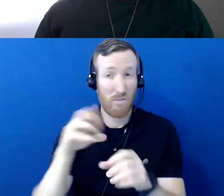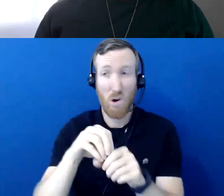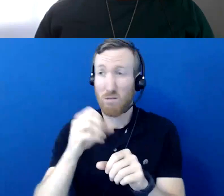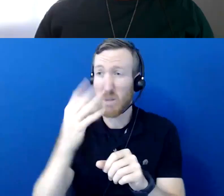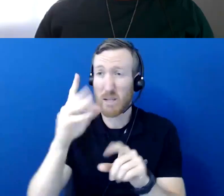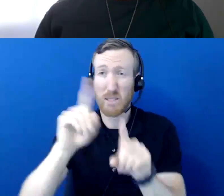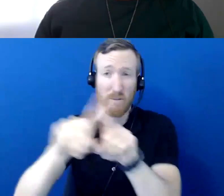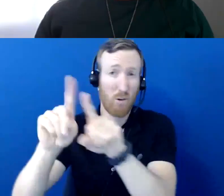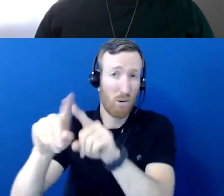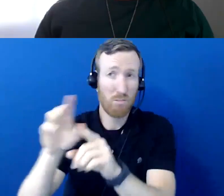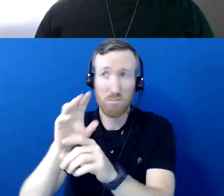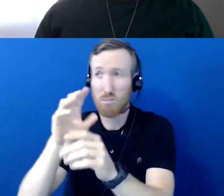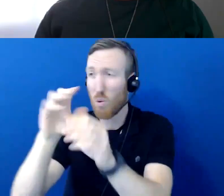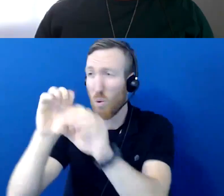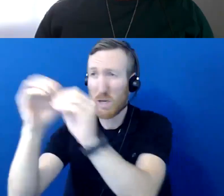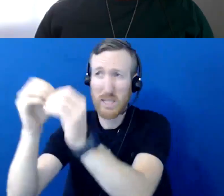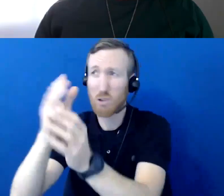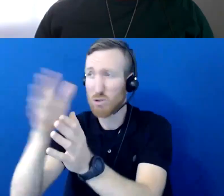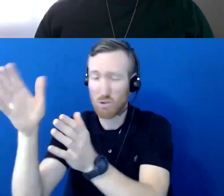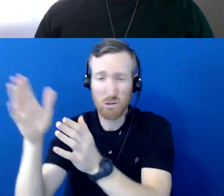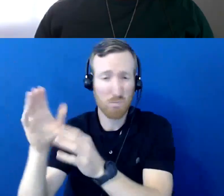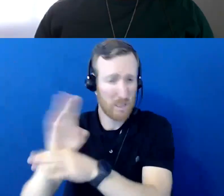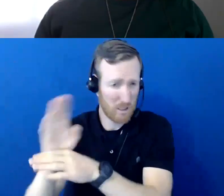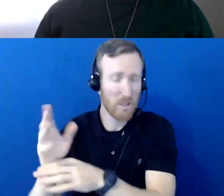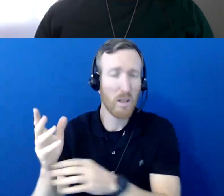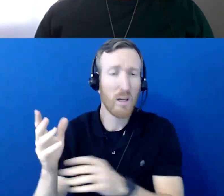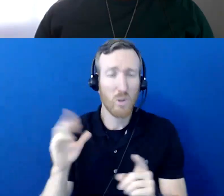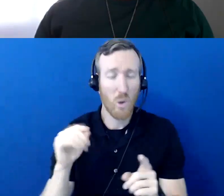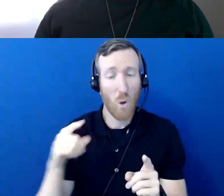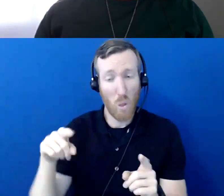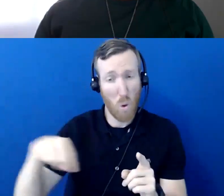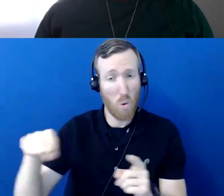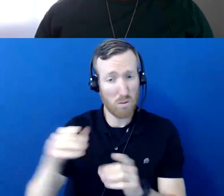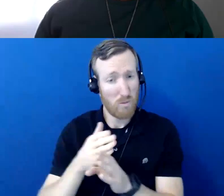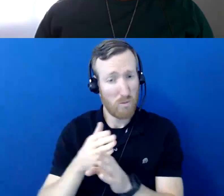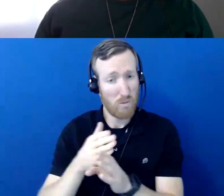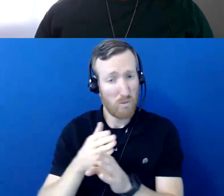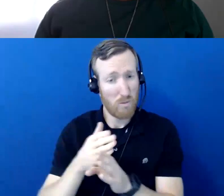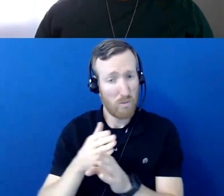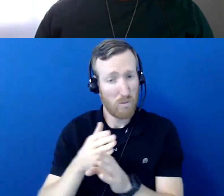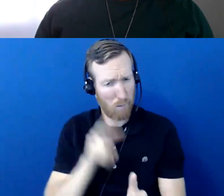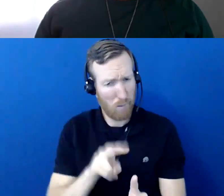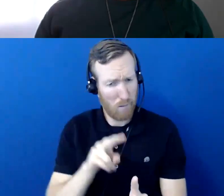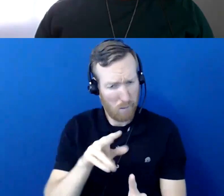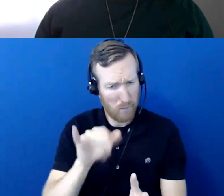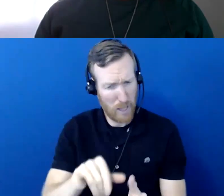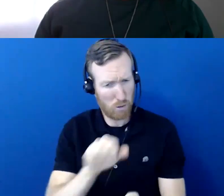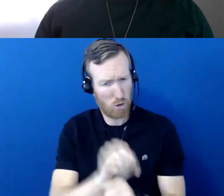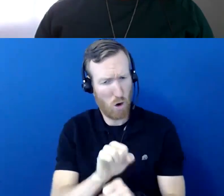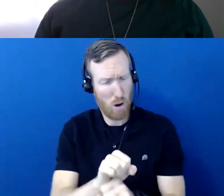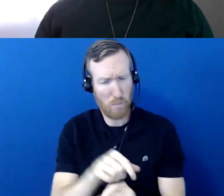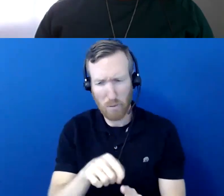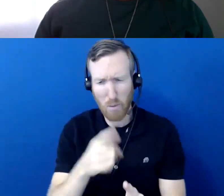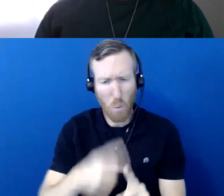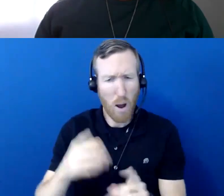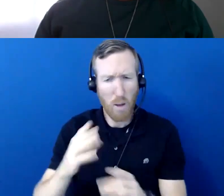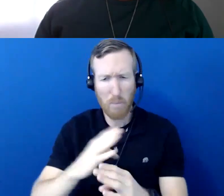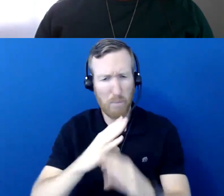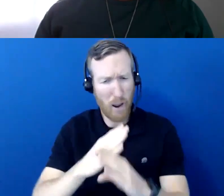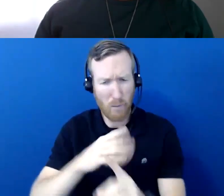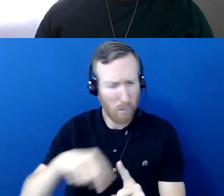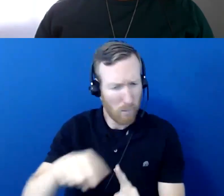well. Those are the kinds of professionals that can look at the job can look at the barriers and can propose